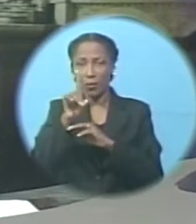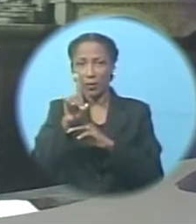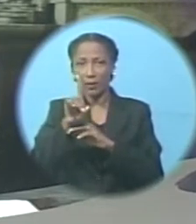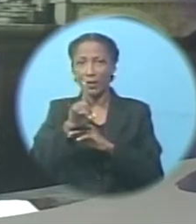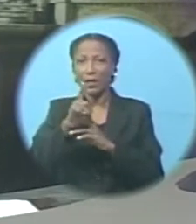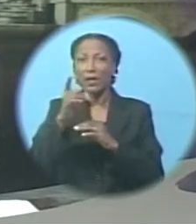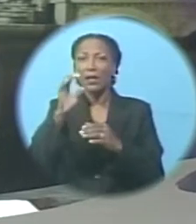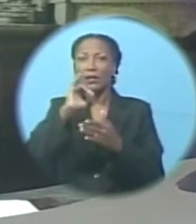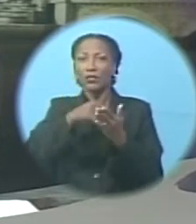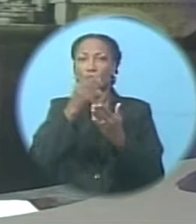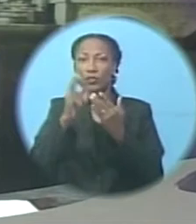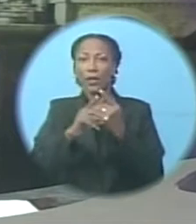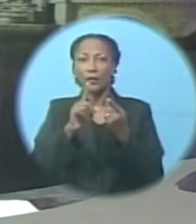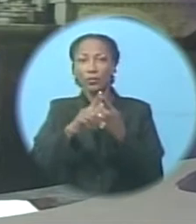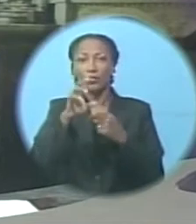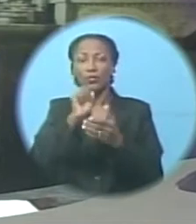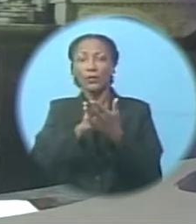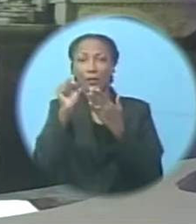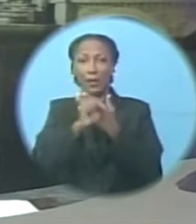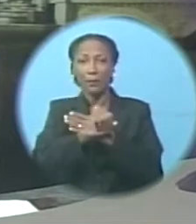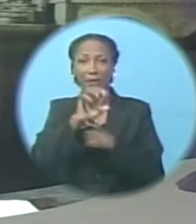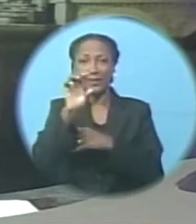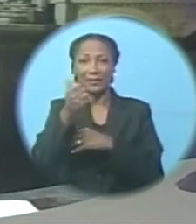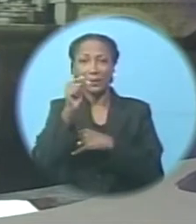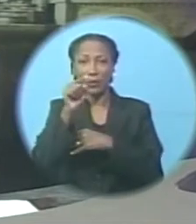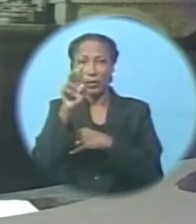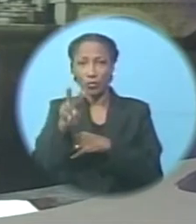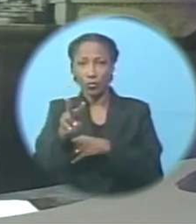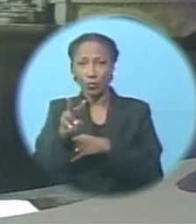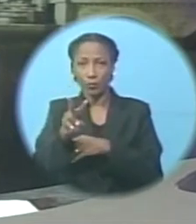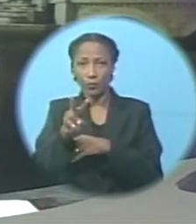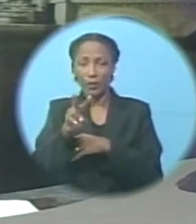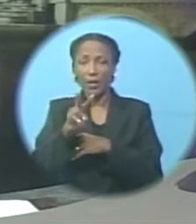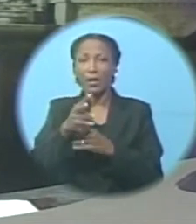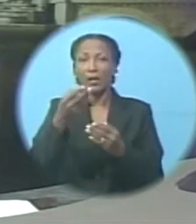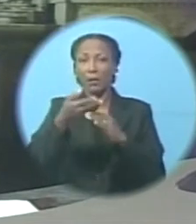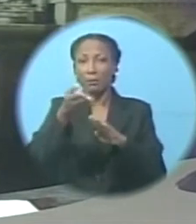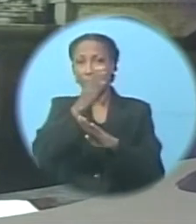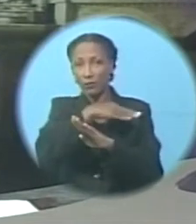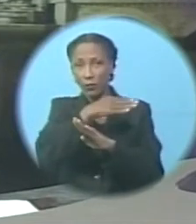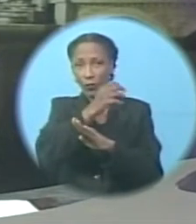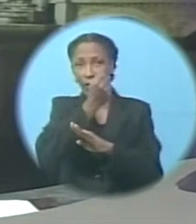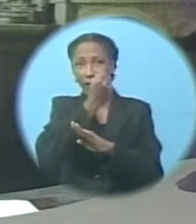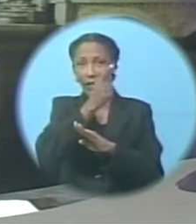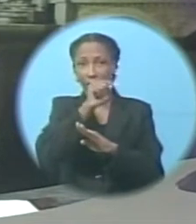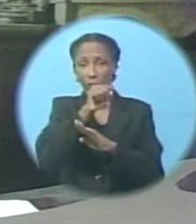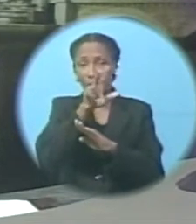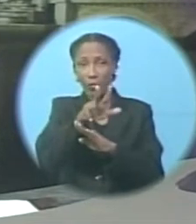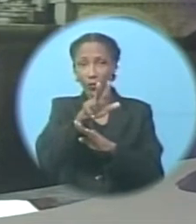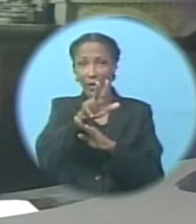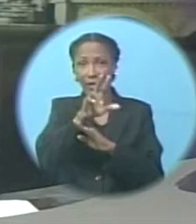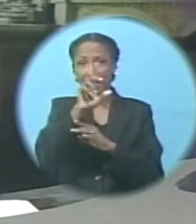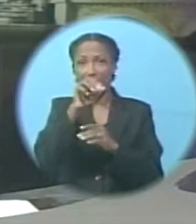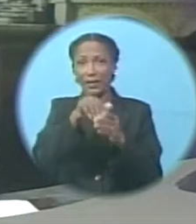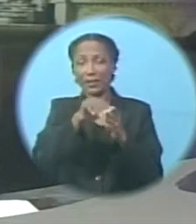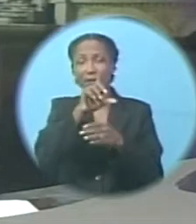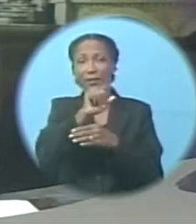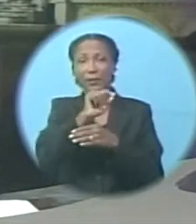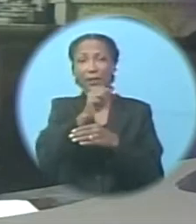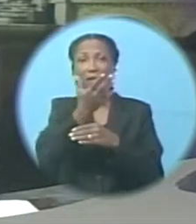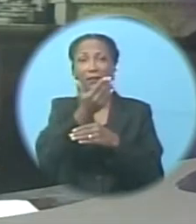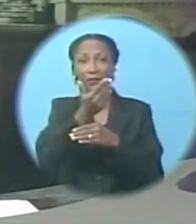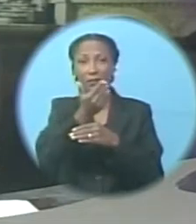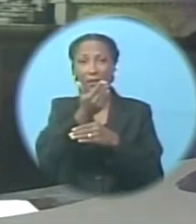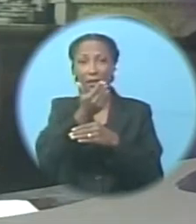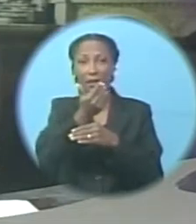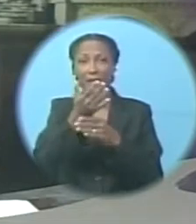from July to September this year, down from 11.3% for the same period last year. That equates to an unemployment